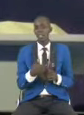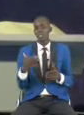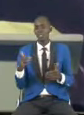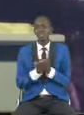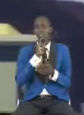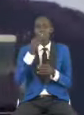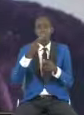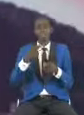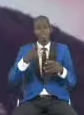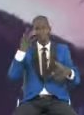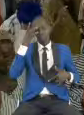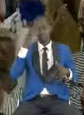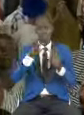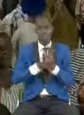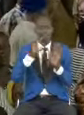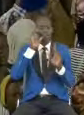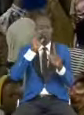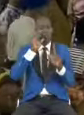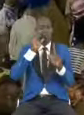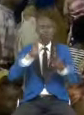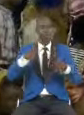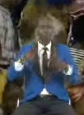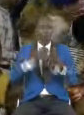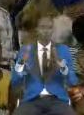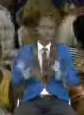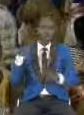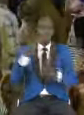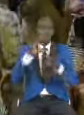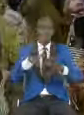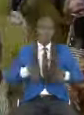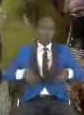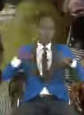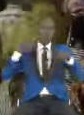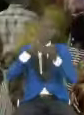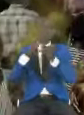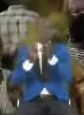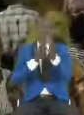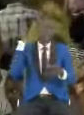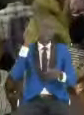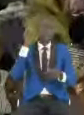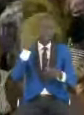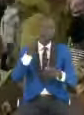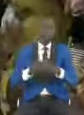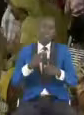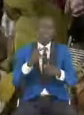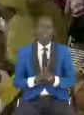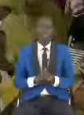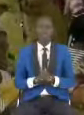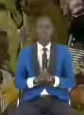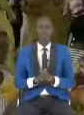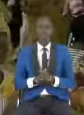will vanish away out of your life in Jesus' name.